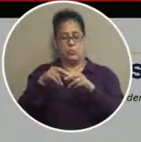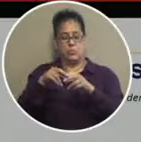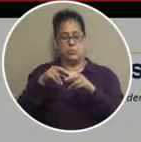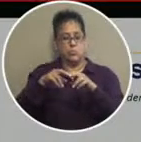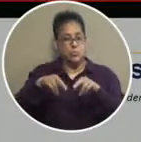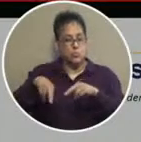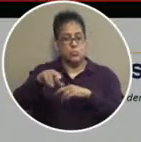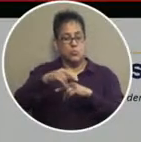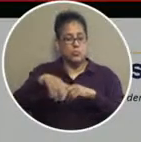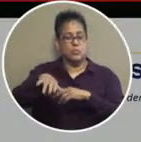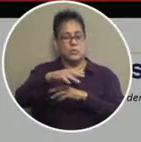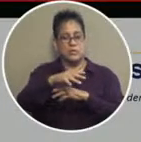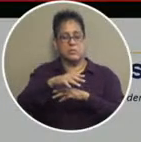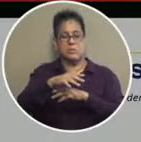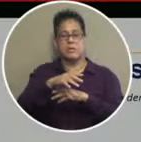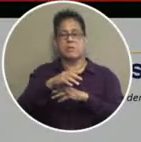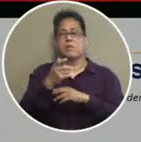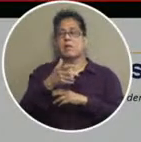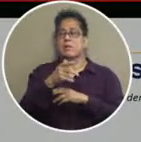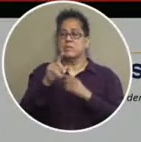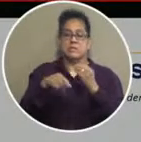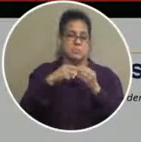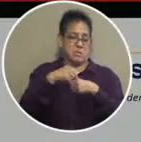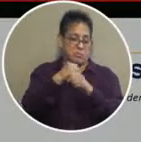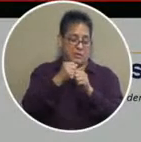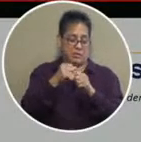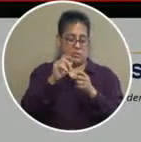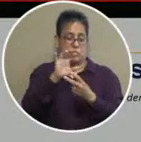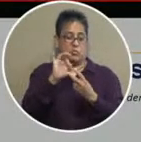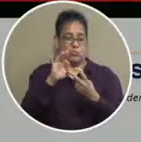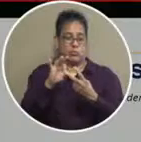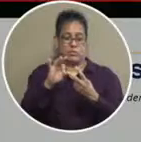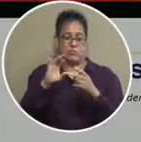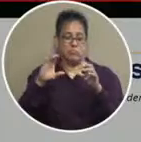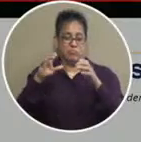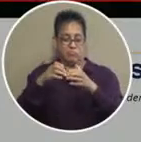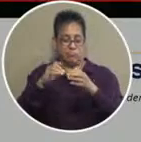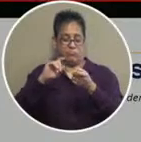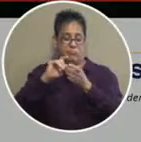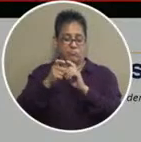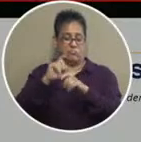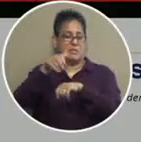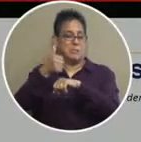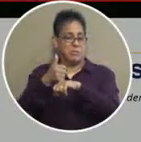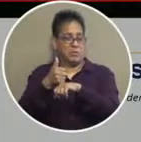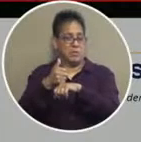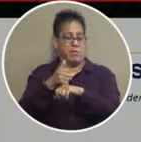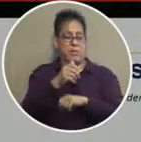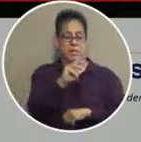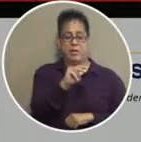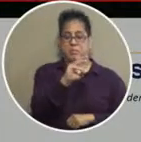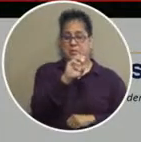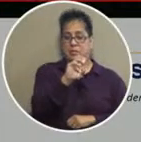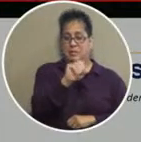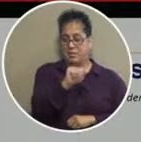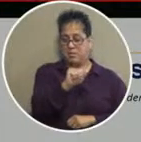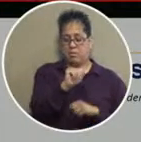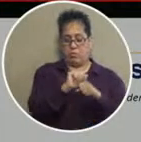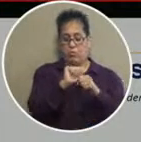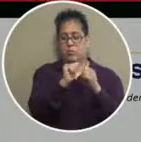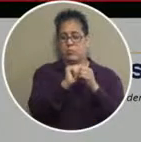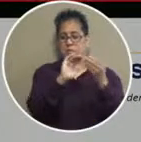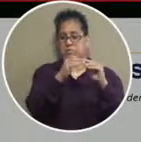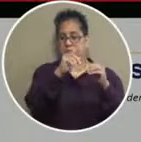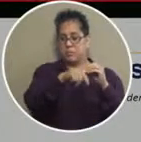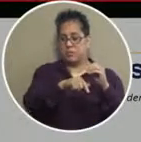Partnership is all about. It's about making a choice to converge, innovate, and implement. The MCA Foundation worked with the City of El